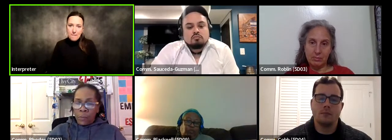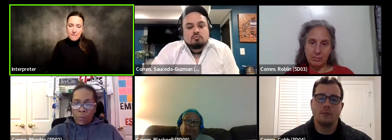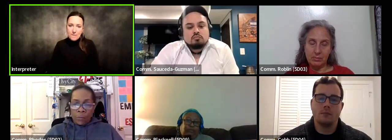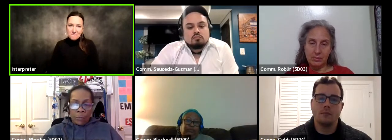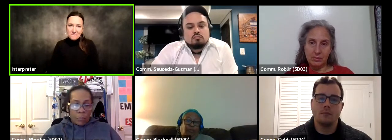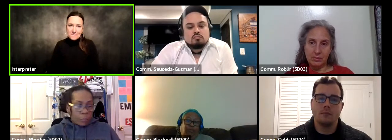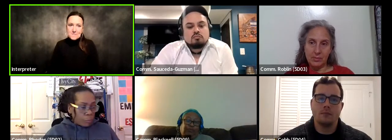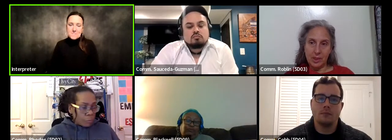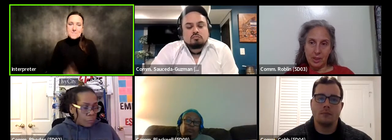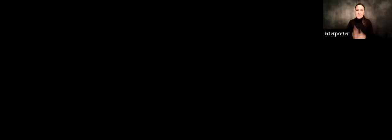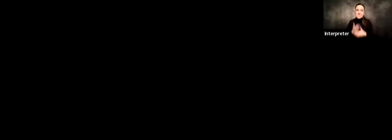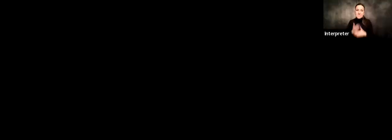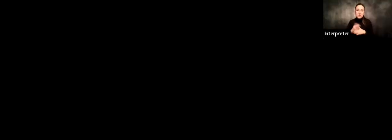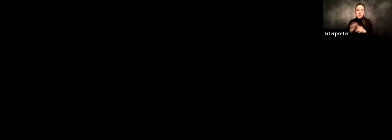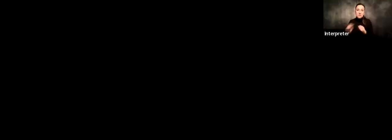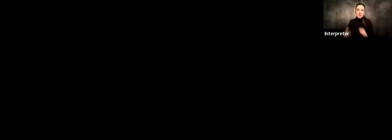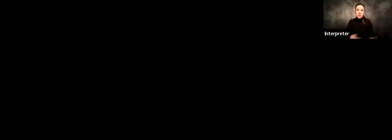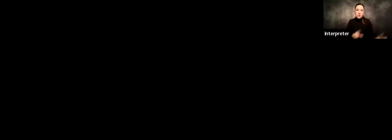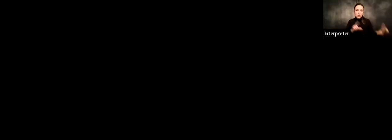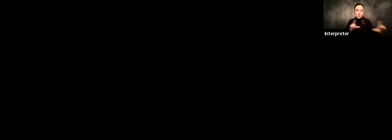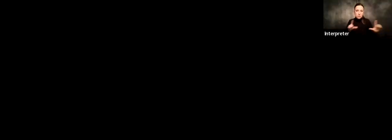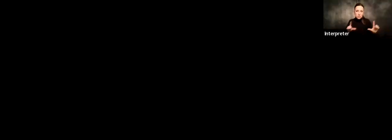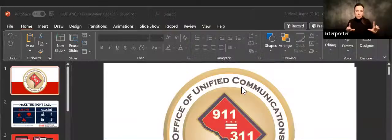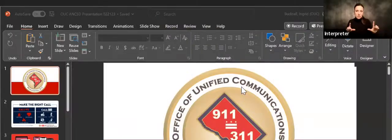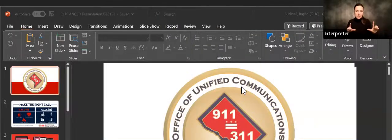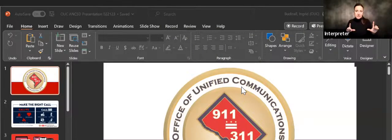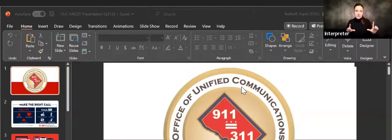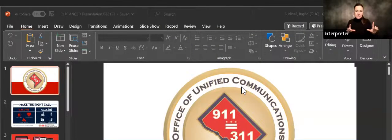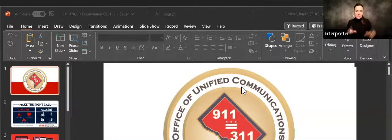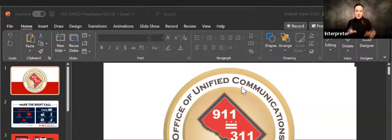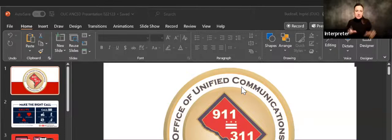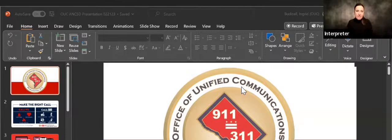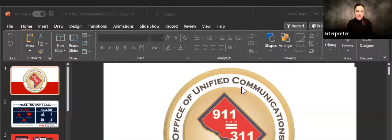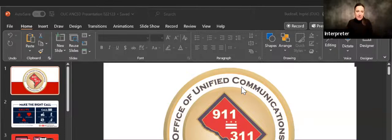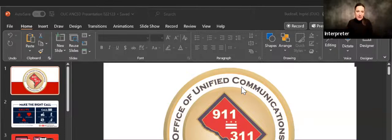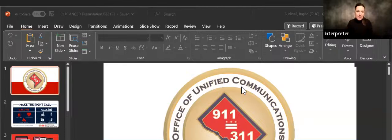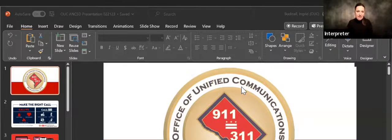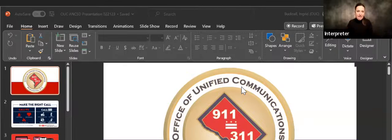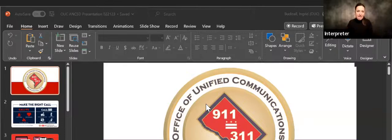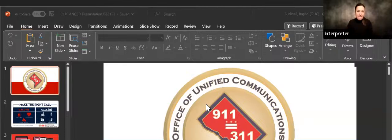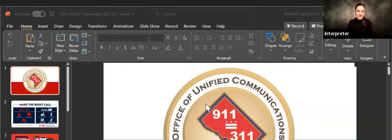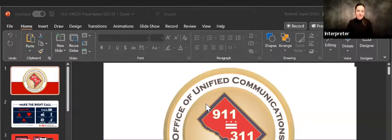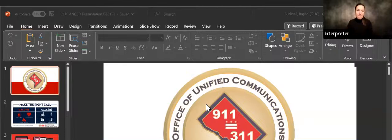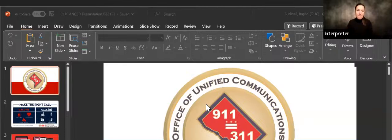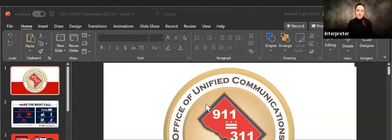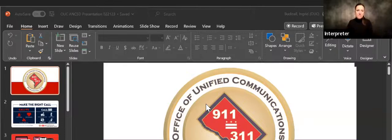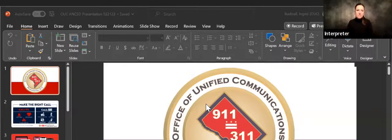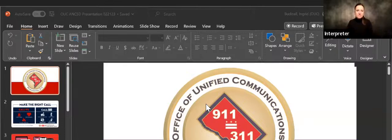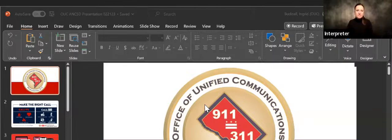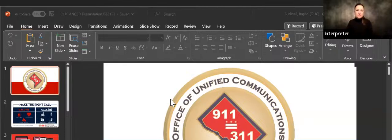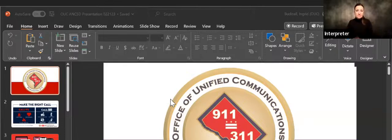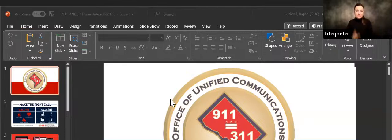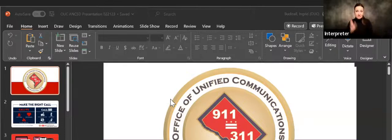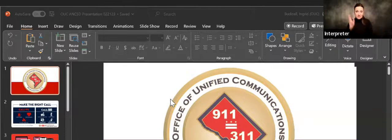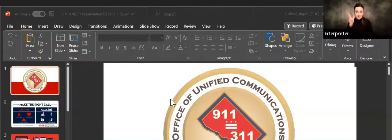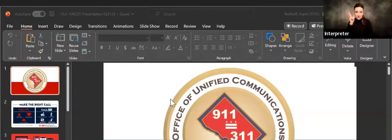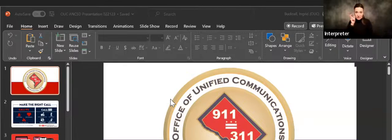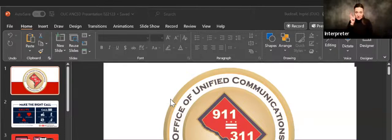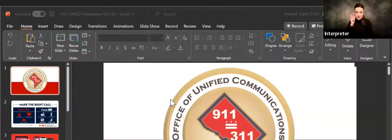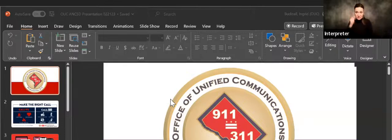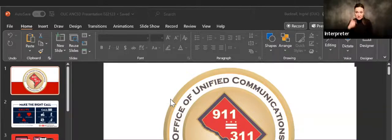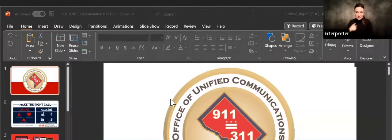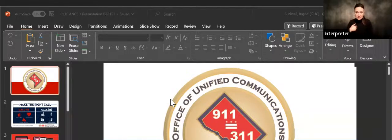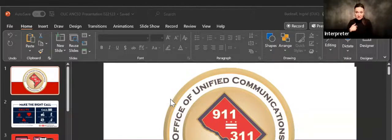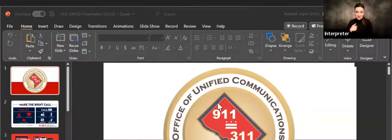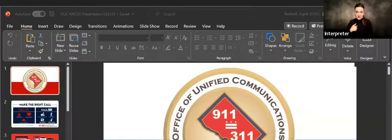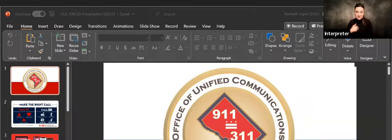screen, a presentation that we created when we're doing virtual hearings. Can everyone hear me okay?